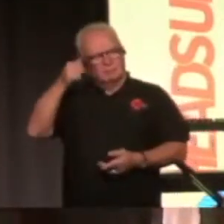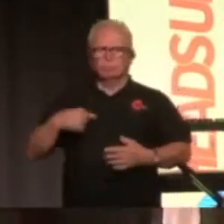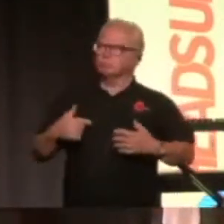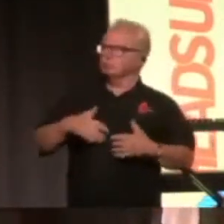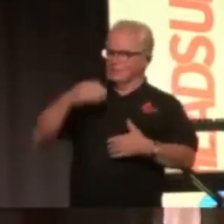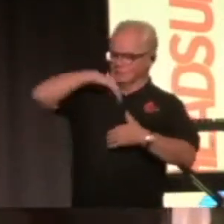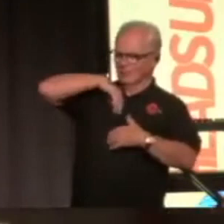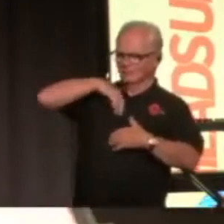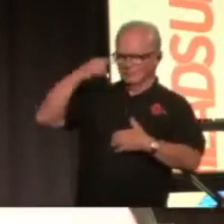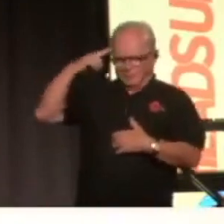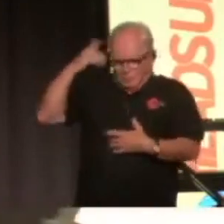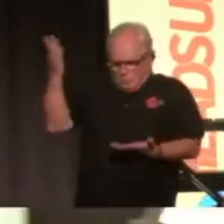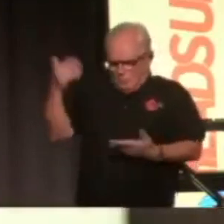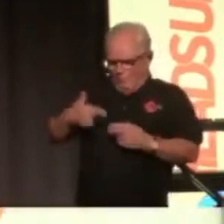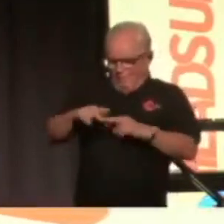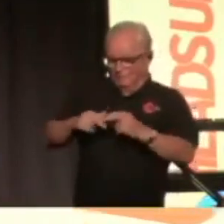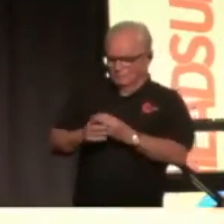God.